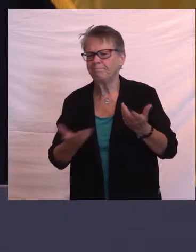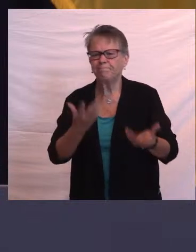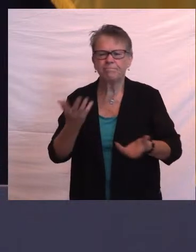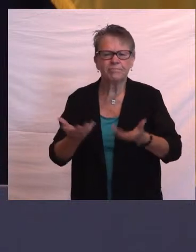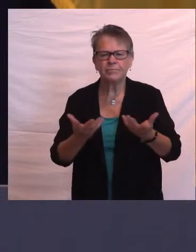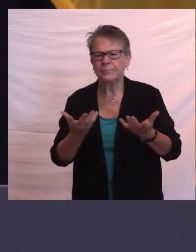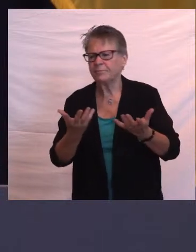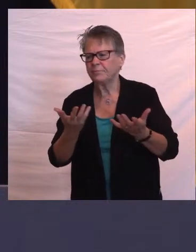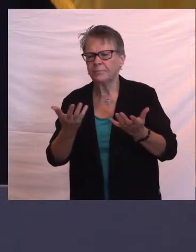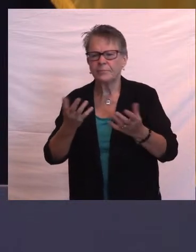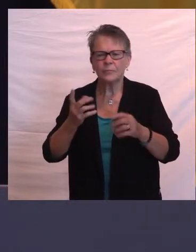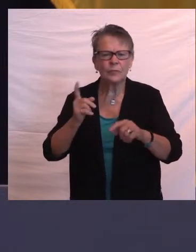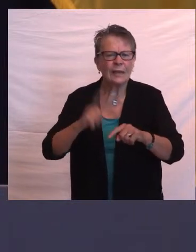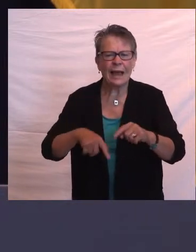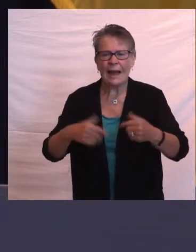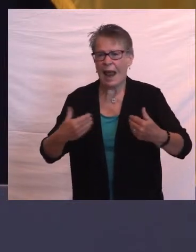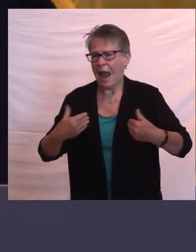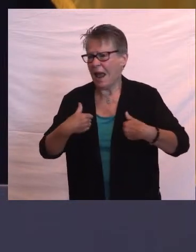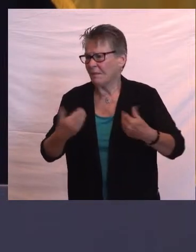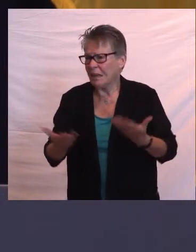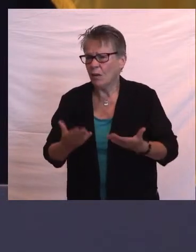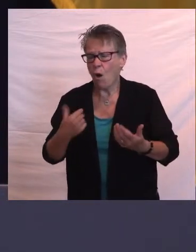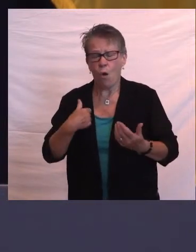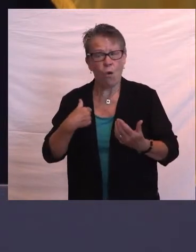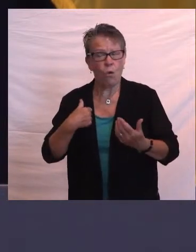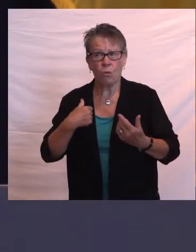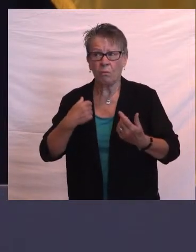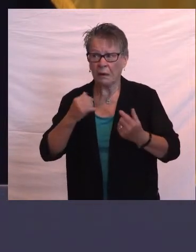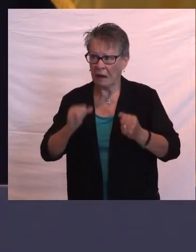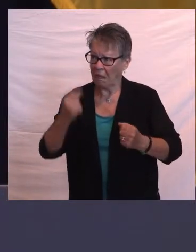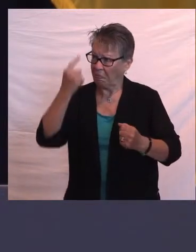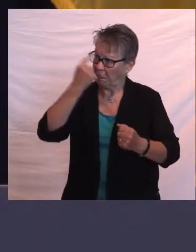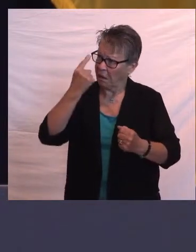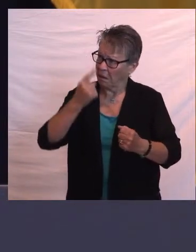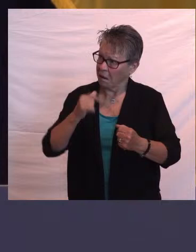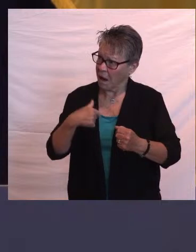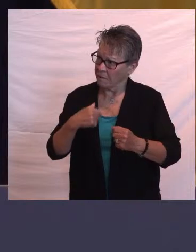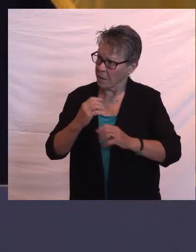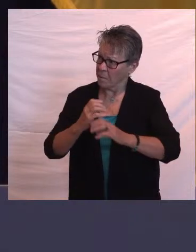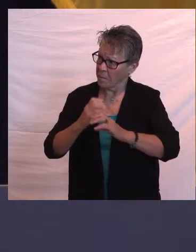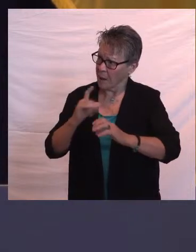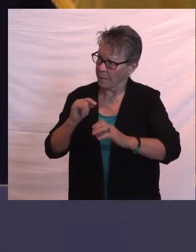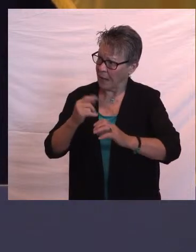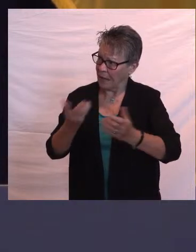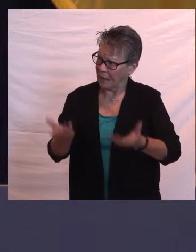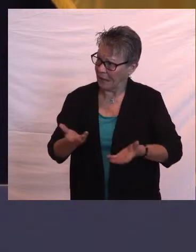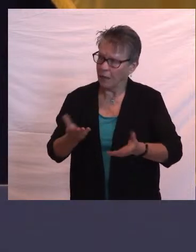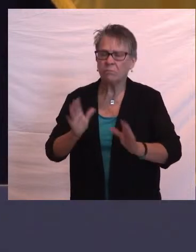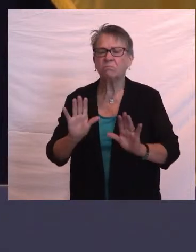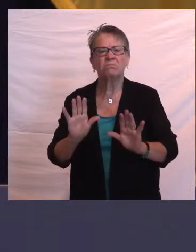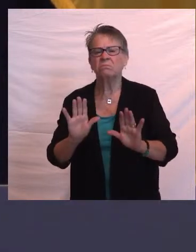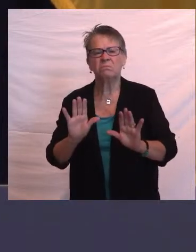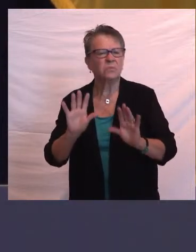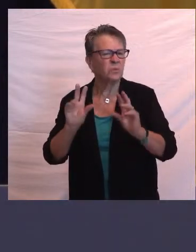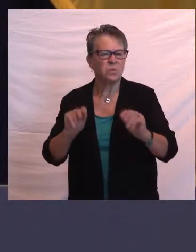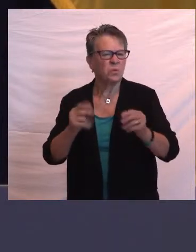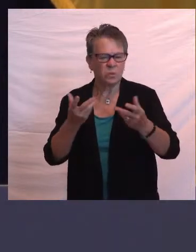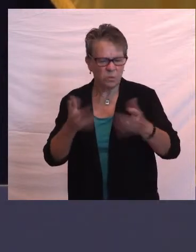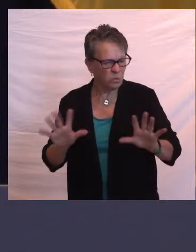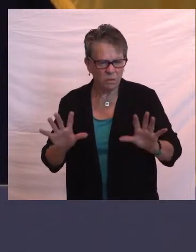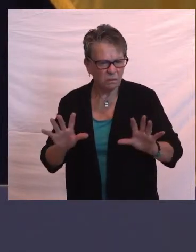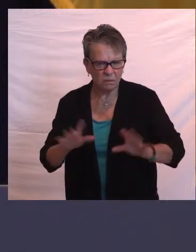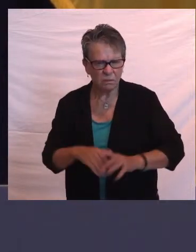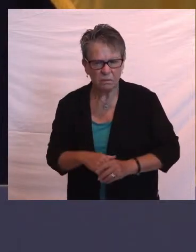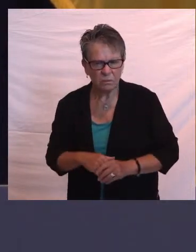think about in this state, and that we would do whatever it took to prevent that from happening. And I don't think you've heard me say that about other projects,